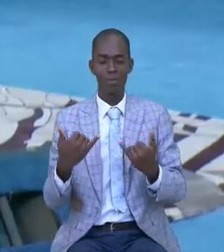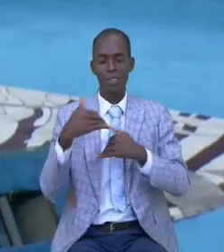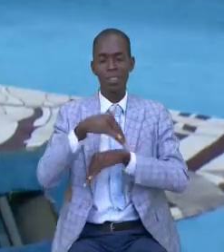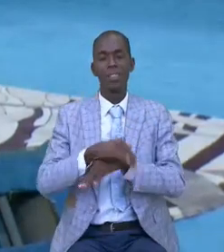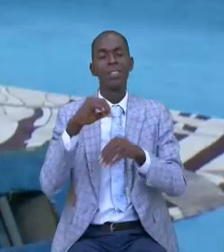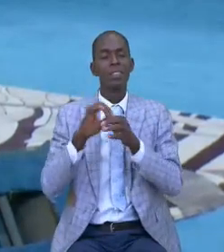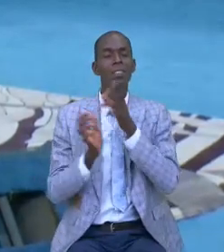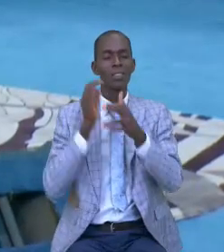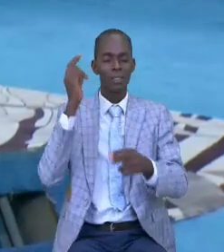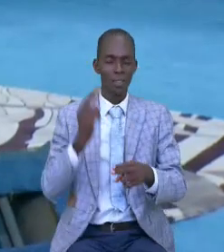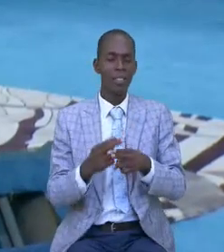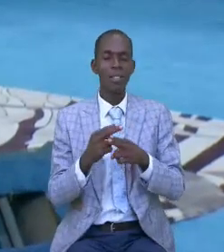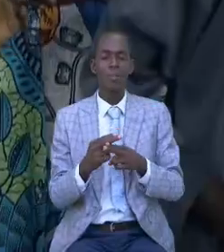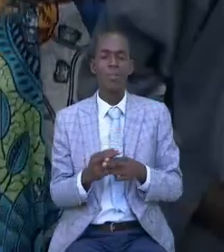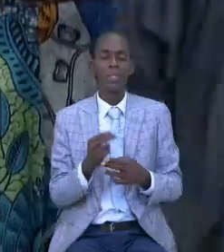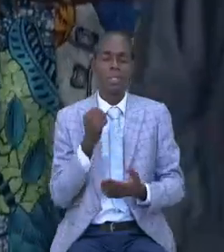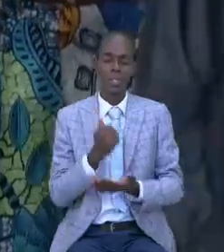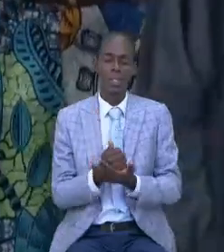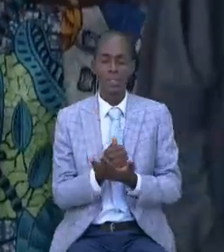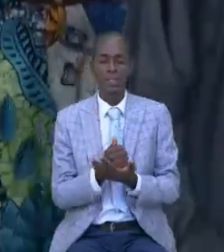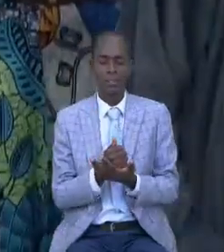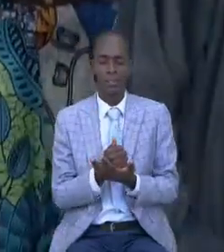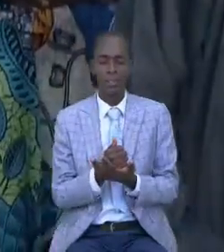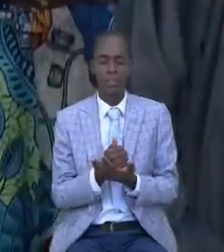in Jesus' name.